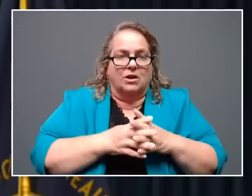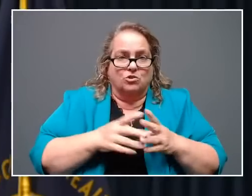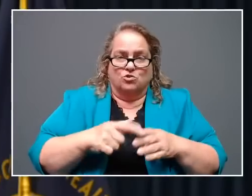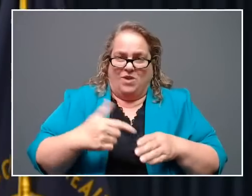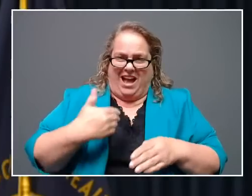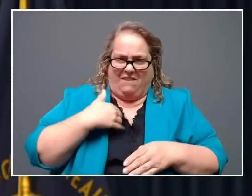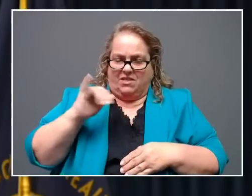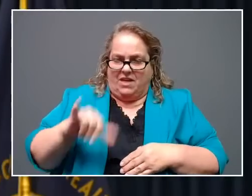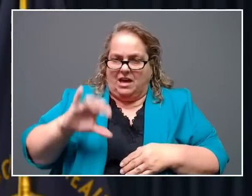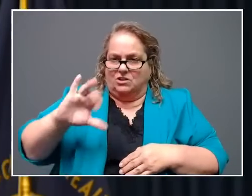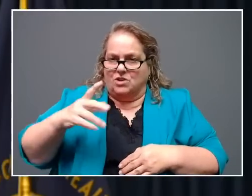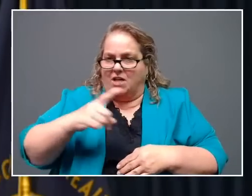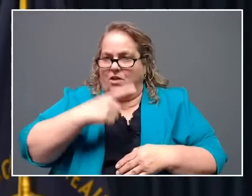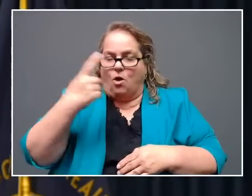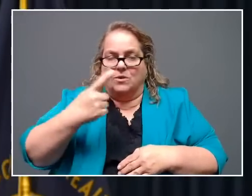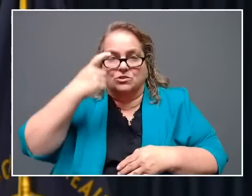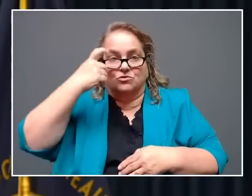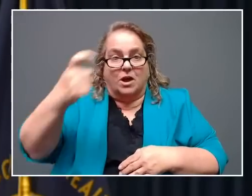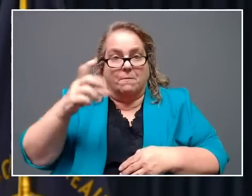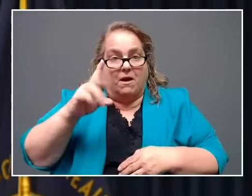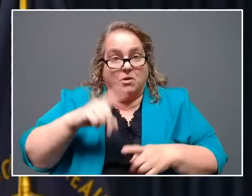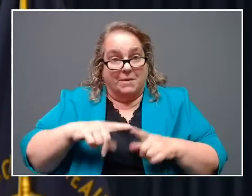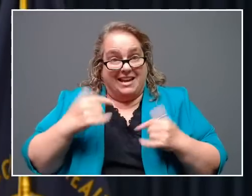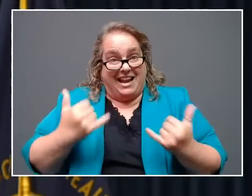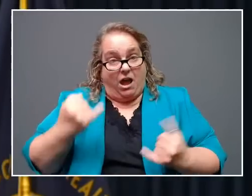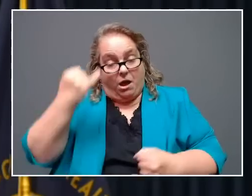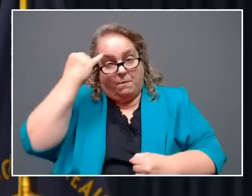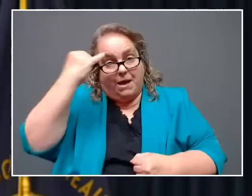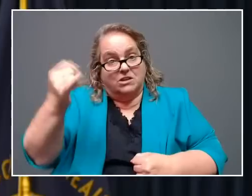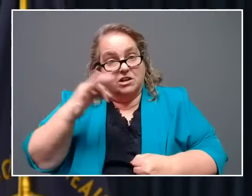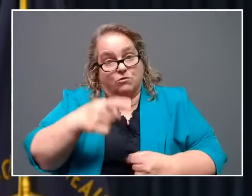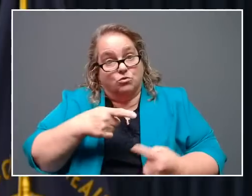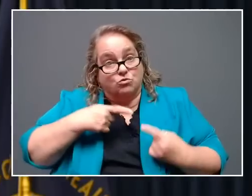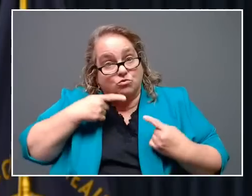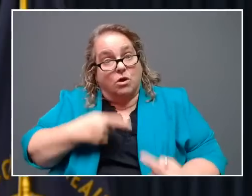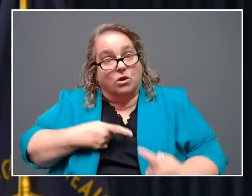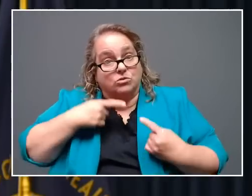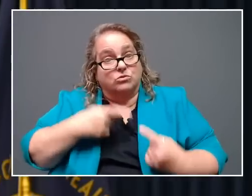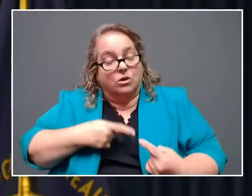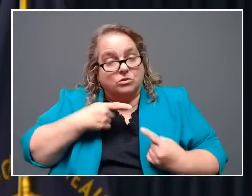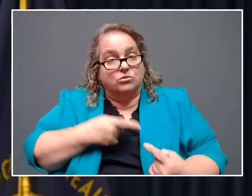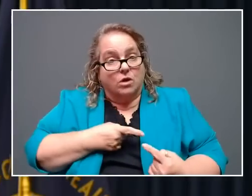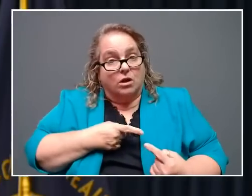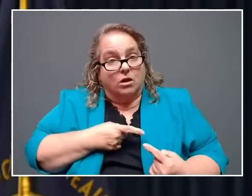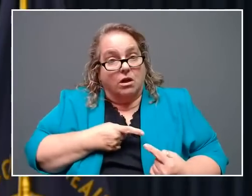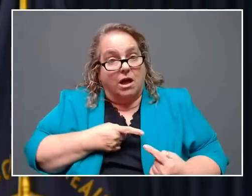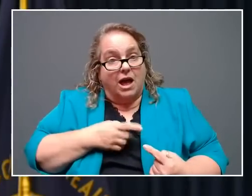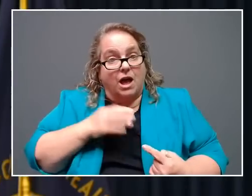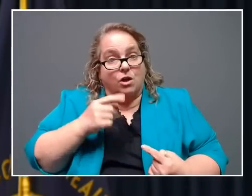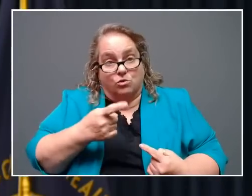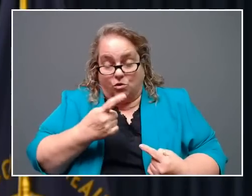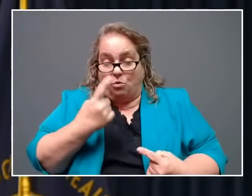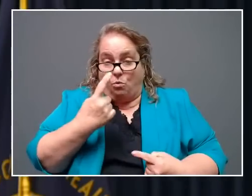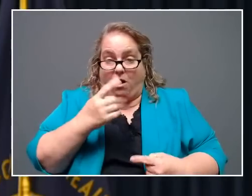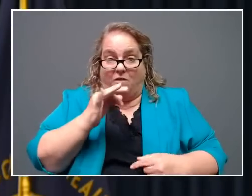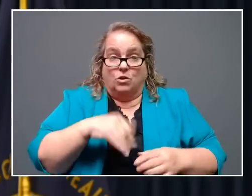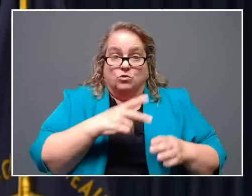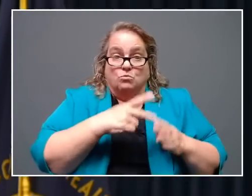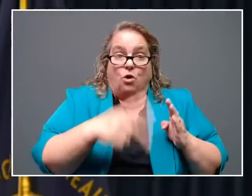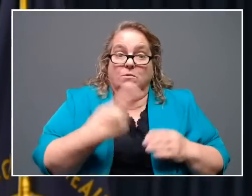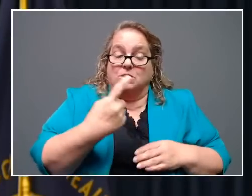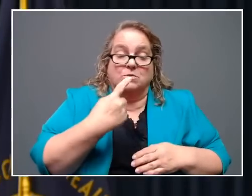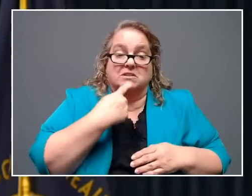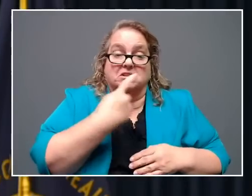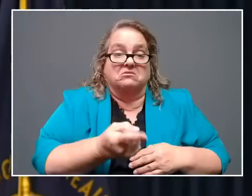now imagine if you struggled through that and you're on one of these programs, somebody saying,